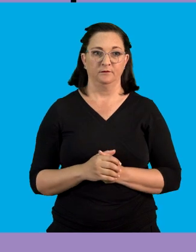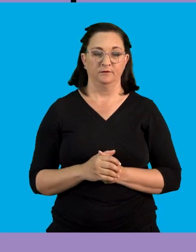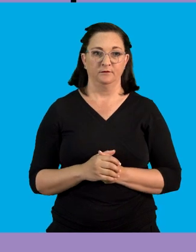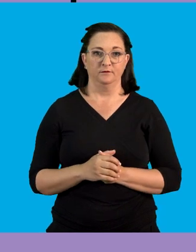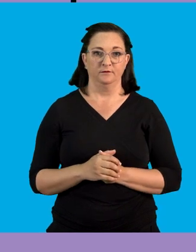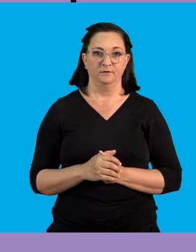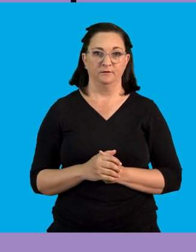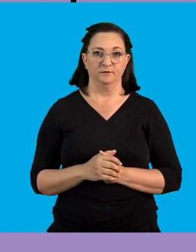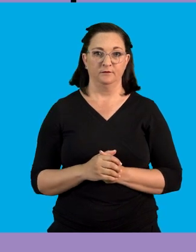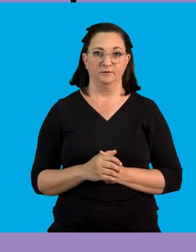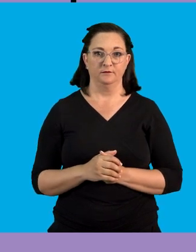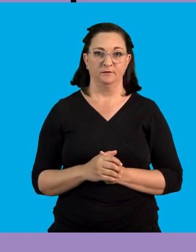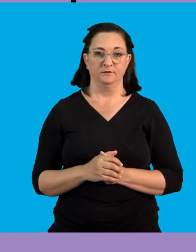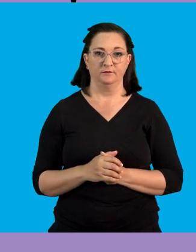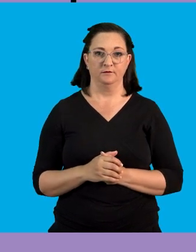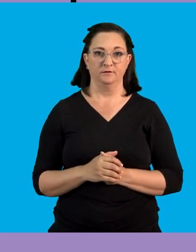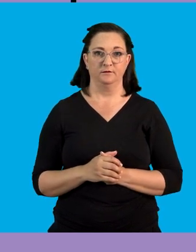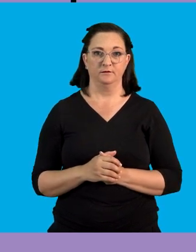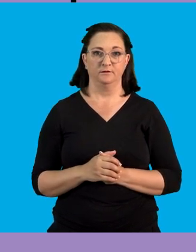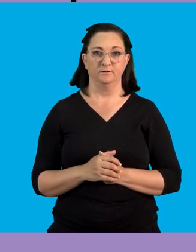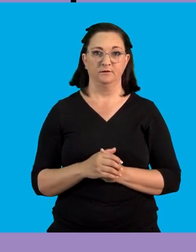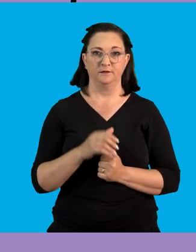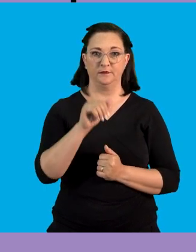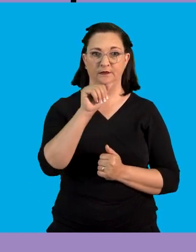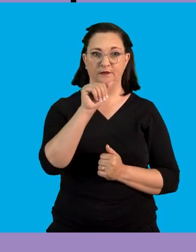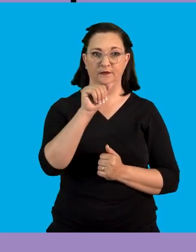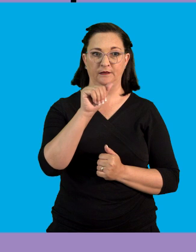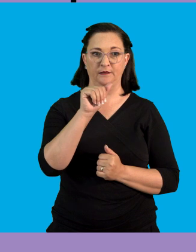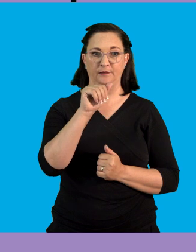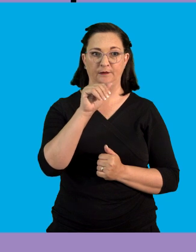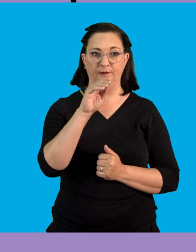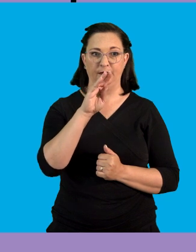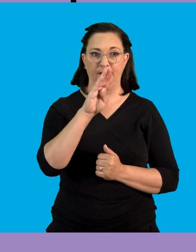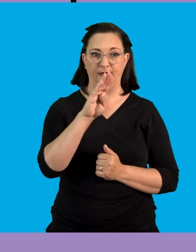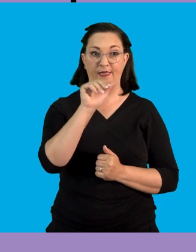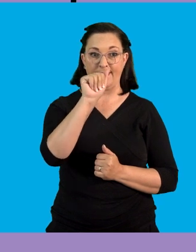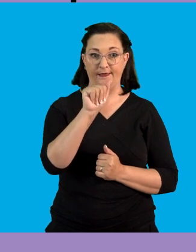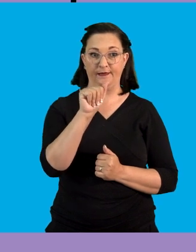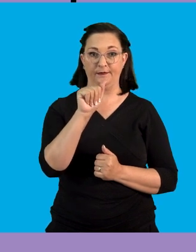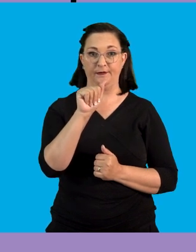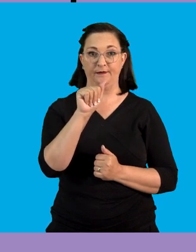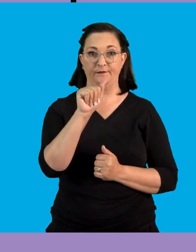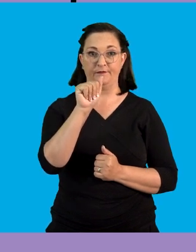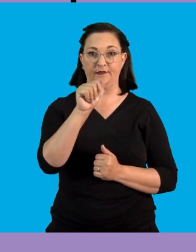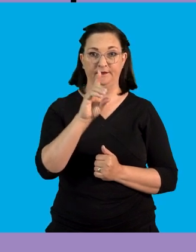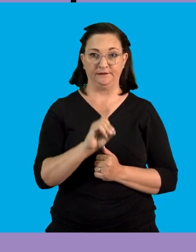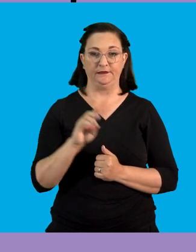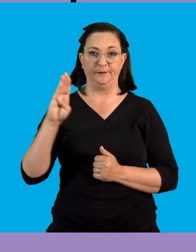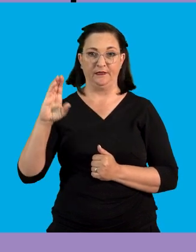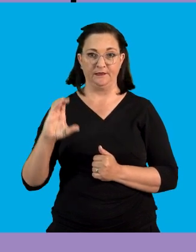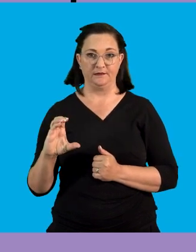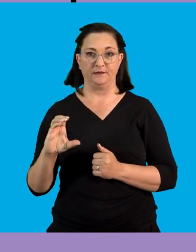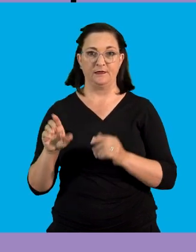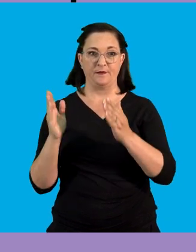write that properly, yes. Because AB is parallel to line BC, therefore, these are corresponding